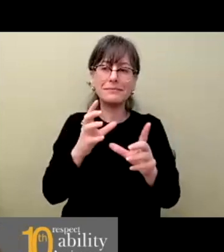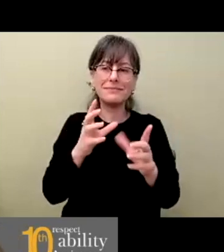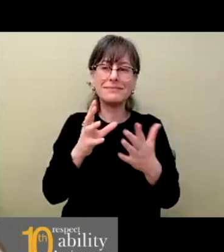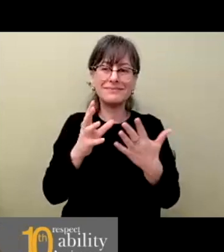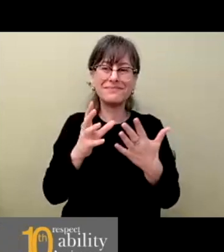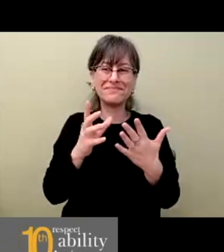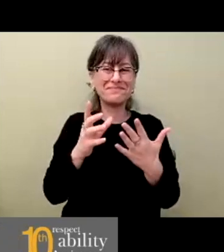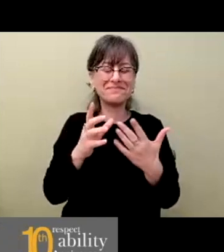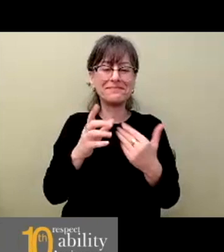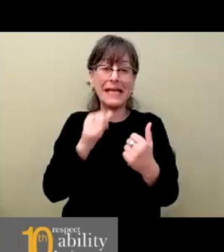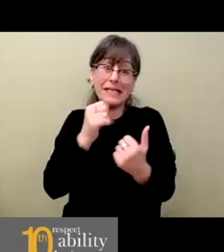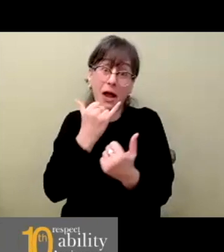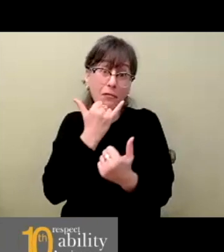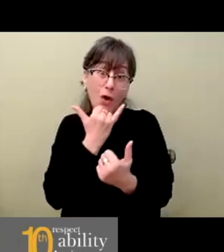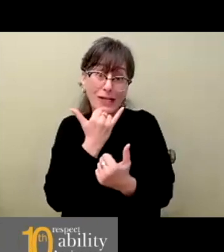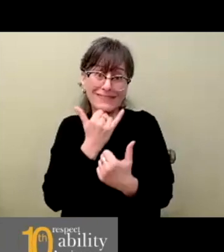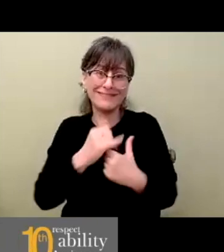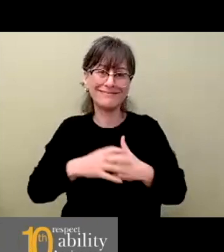not wrong.